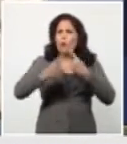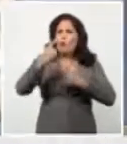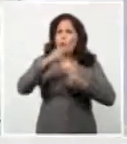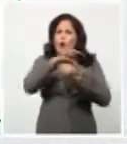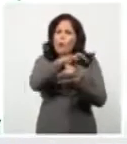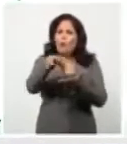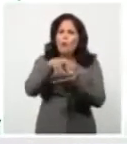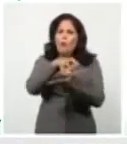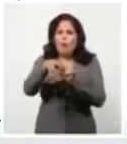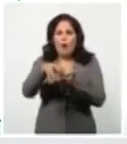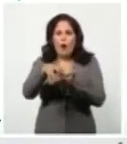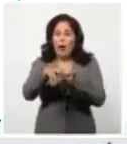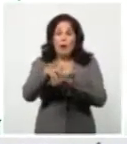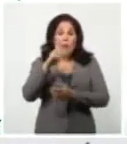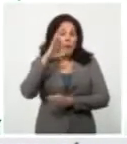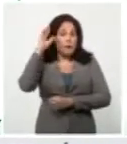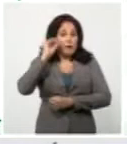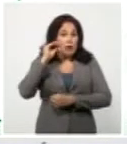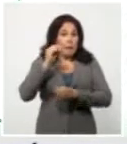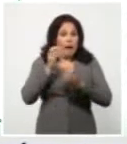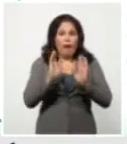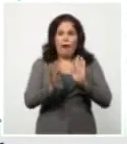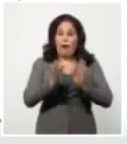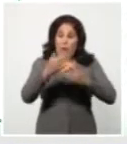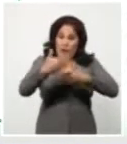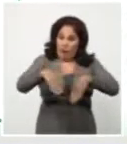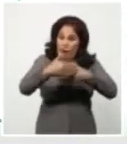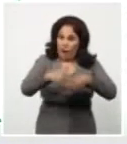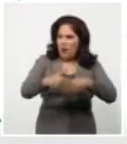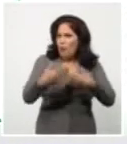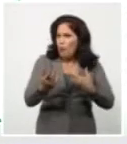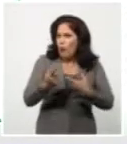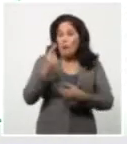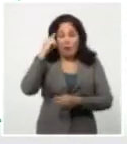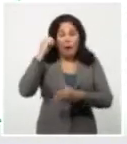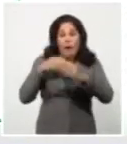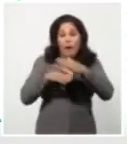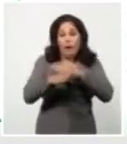you will see on your display the route they will follow.